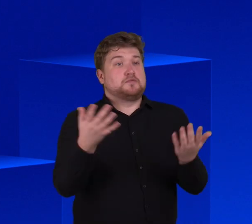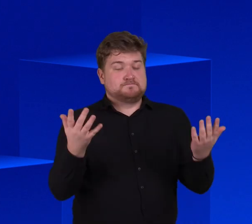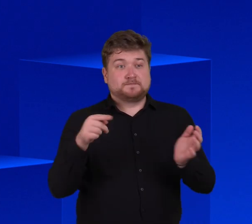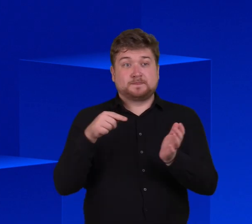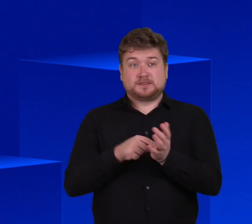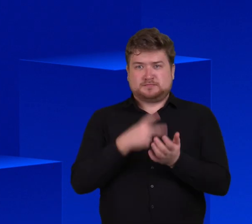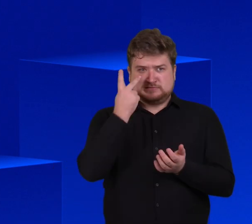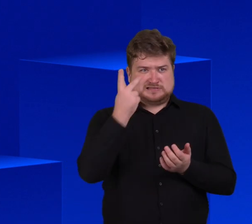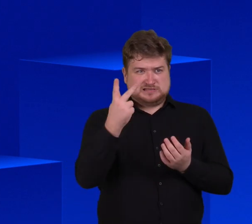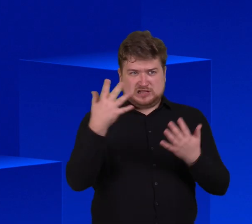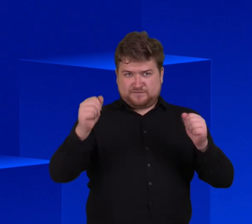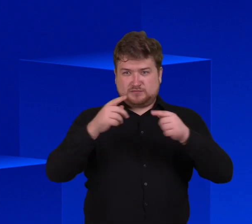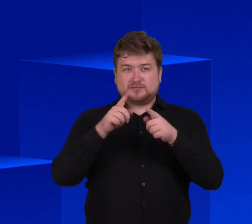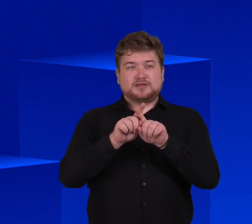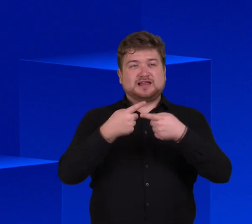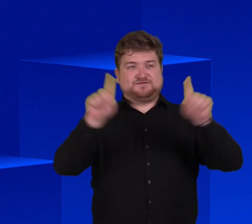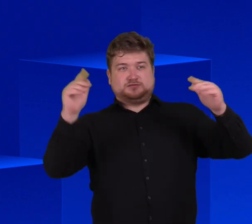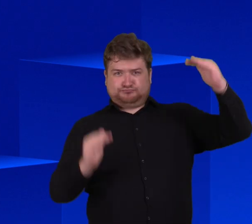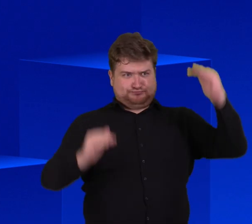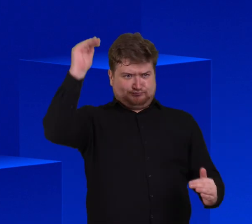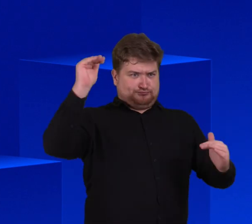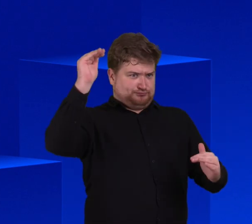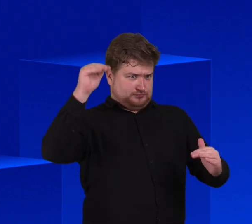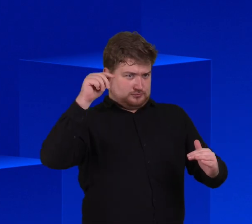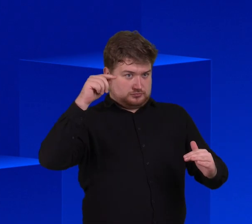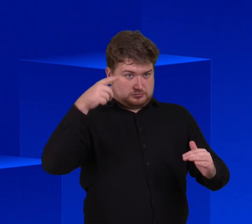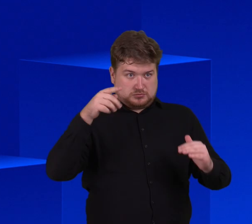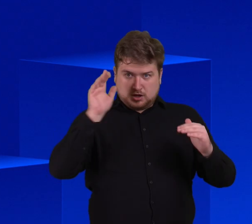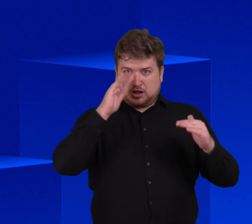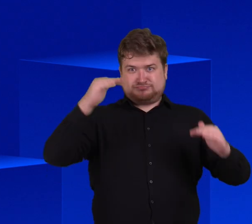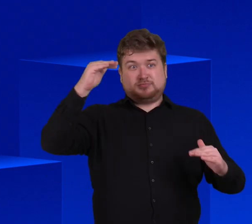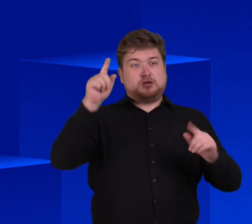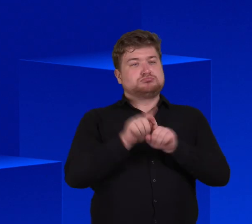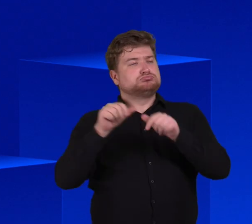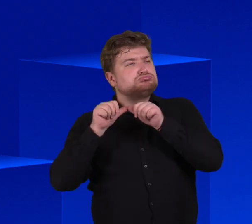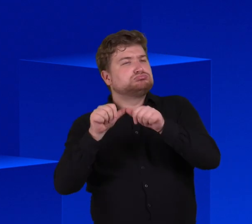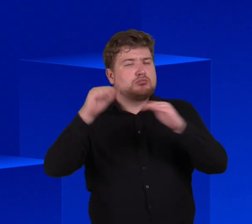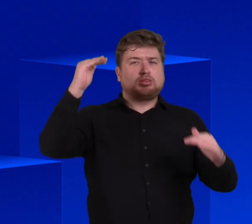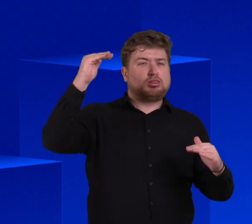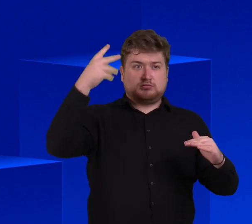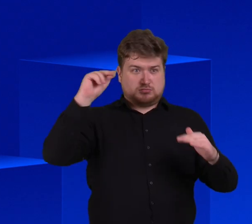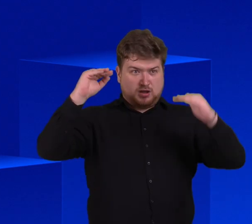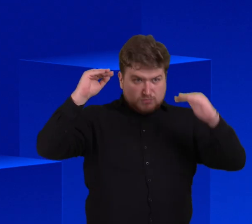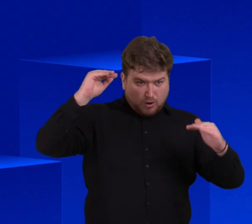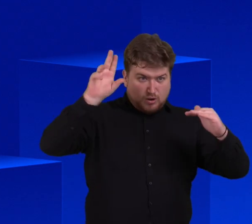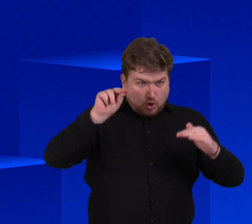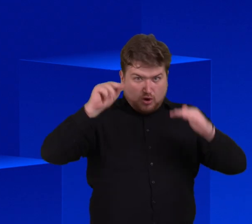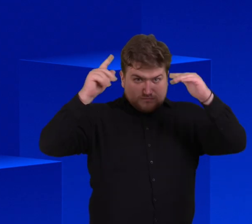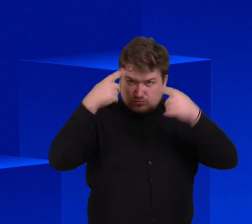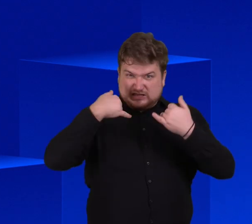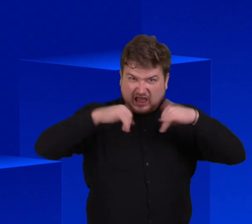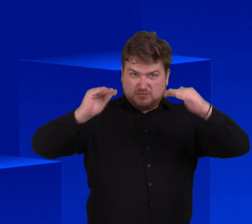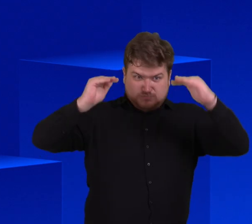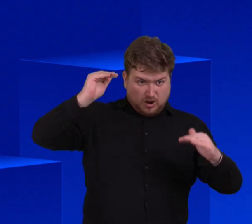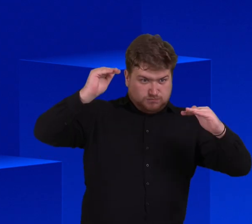often they face this downward spiral that if you are losing in this race, you are going to